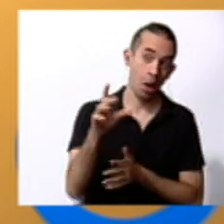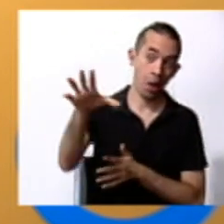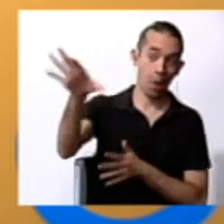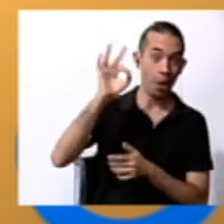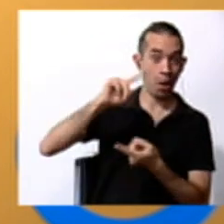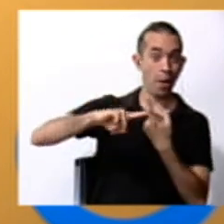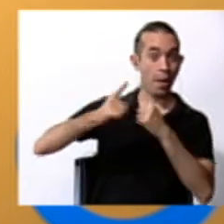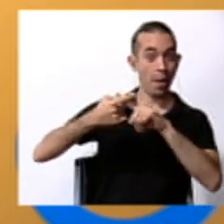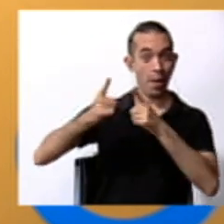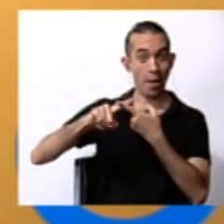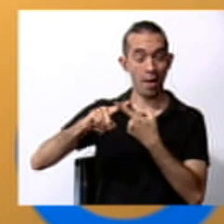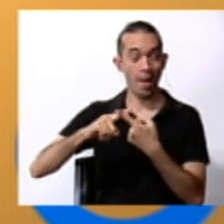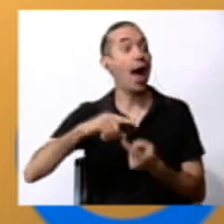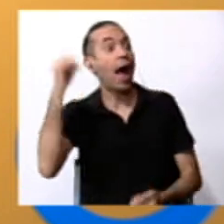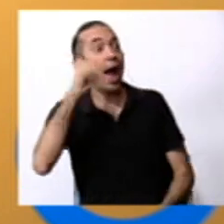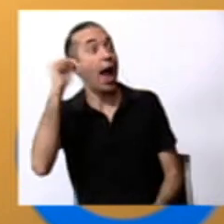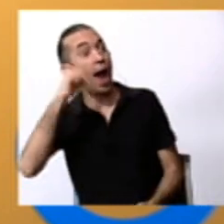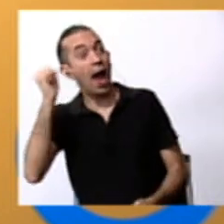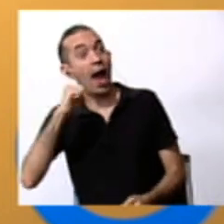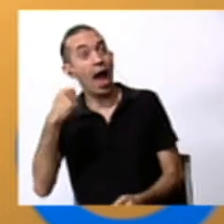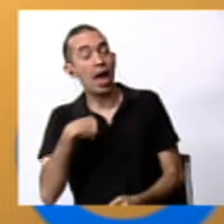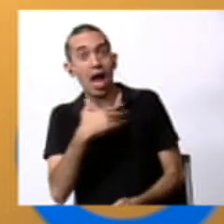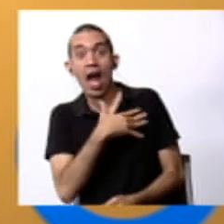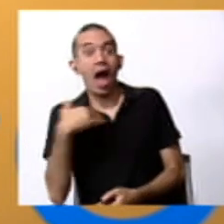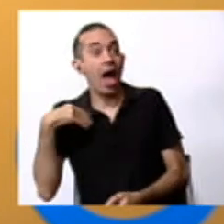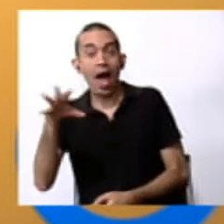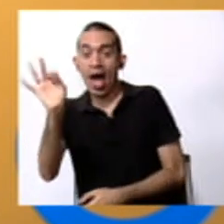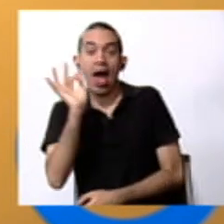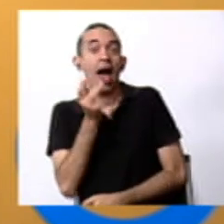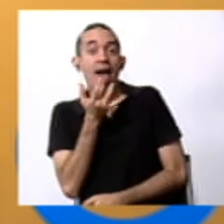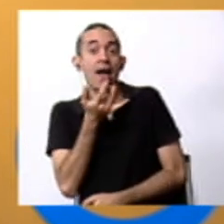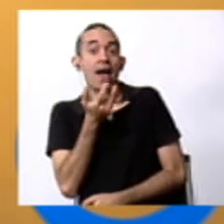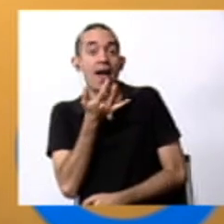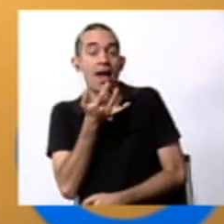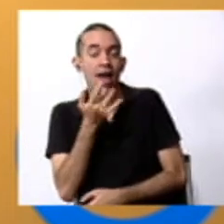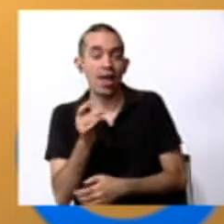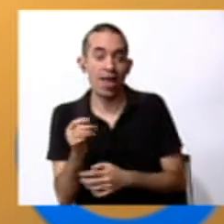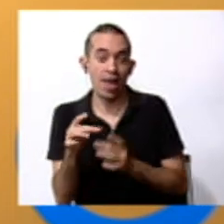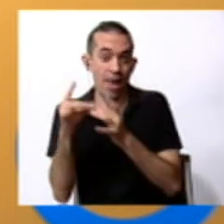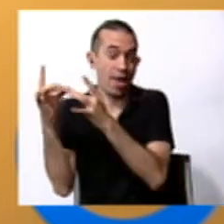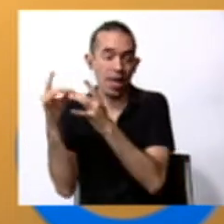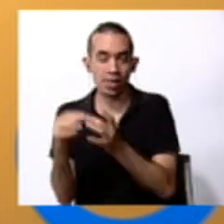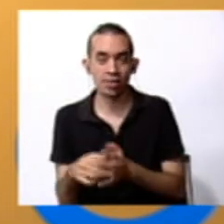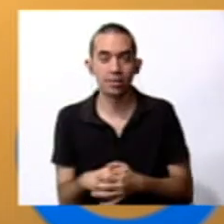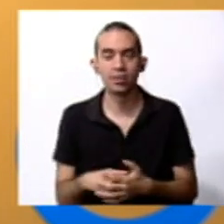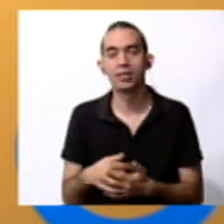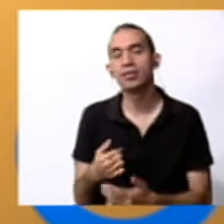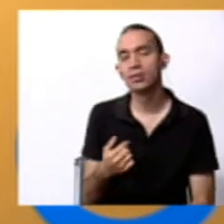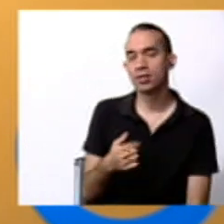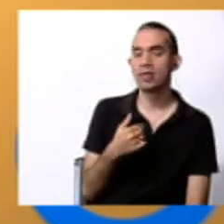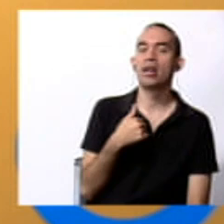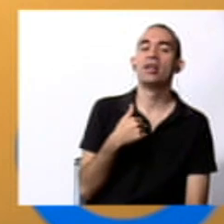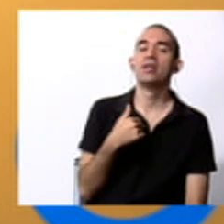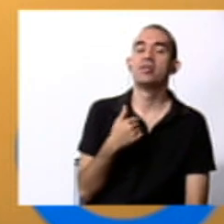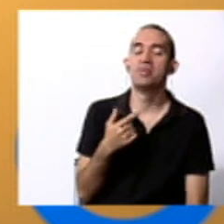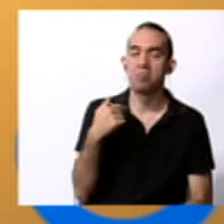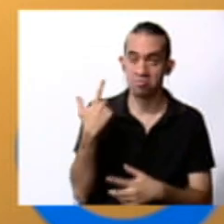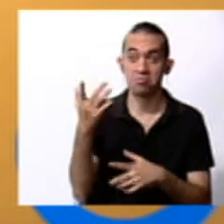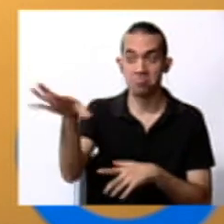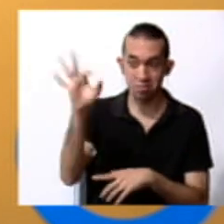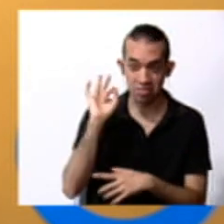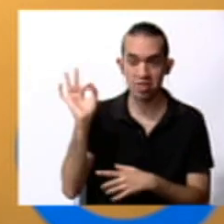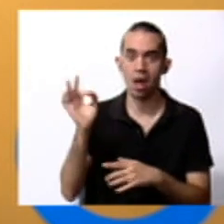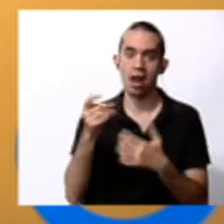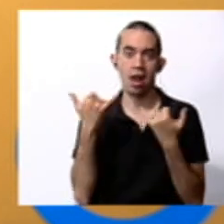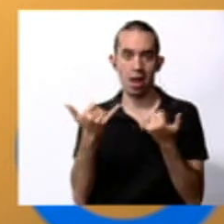friend? Yes, I like special guests. Very good. We're going to invite and we are going to have a